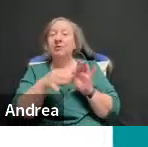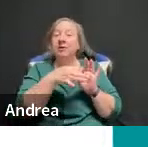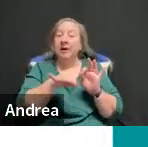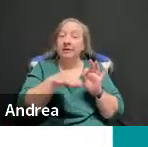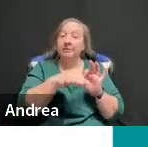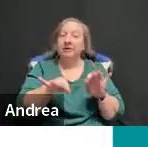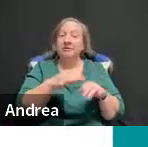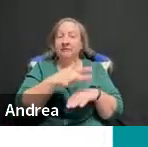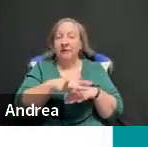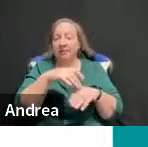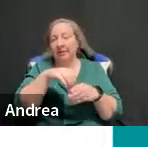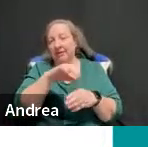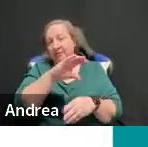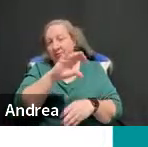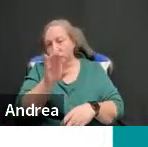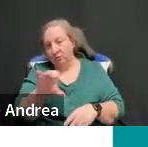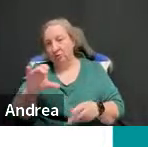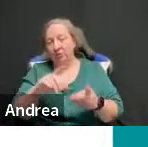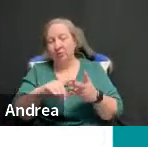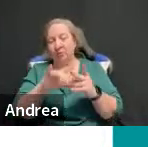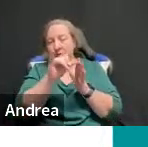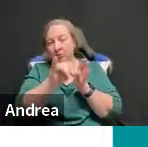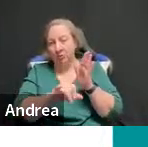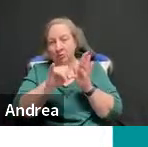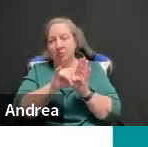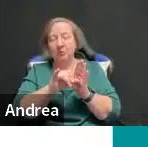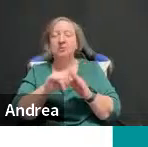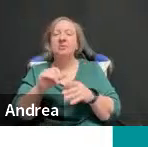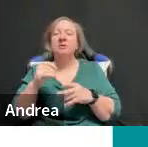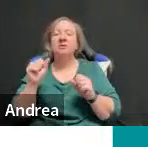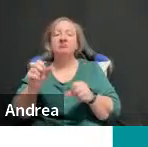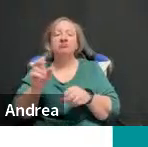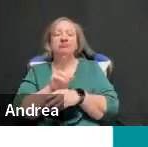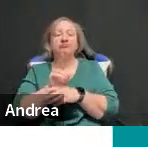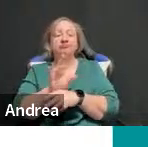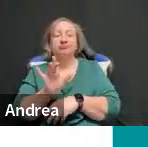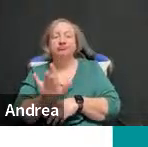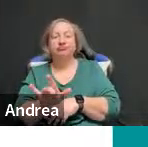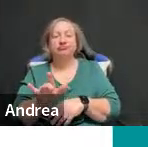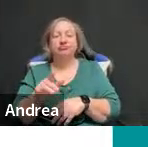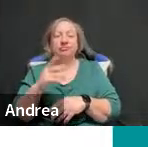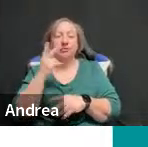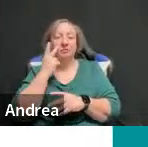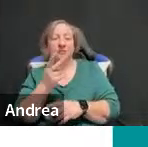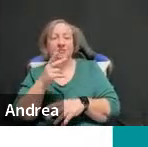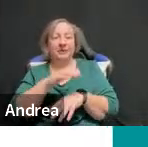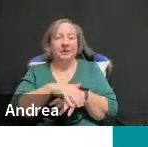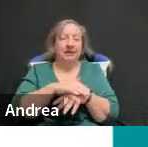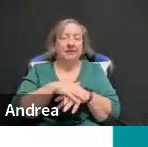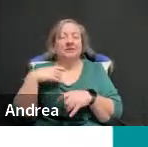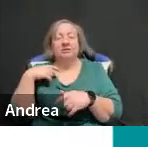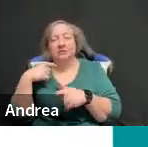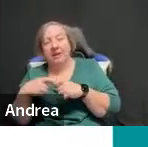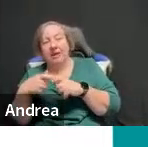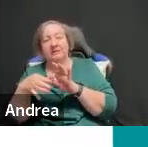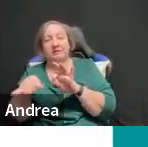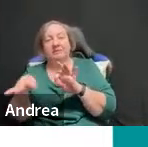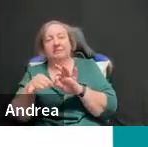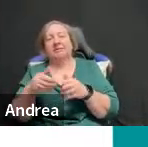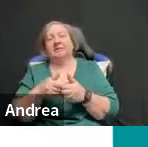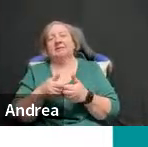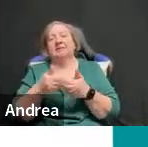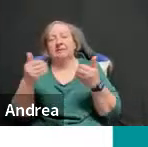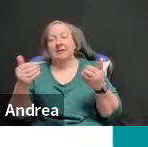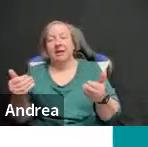available within Zoom and YouTube. Users can follow this link to view both English and Spanish captions in a separate browser